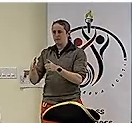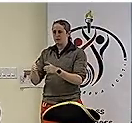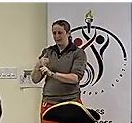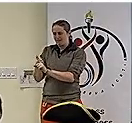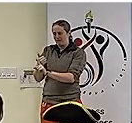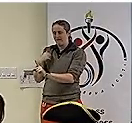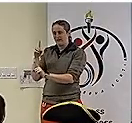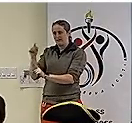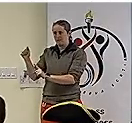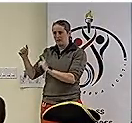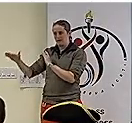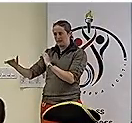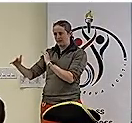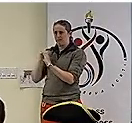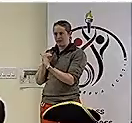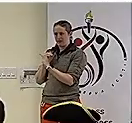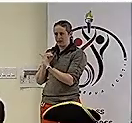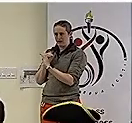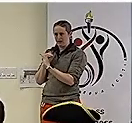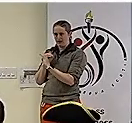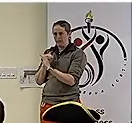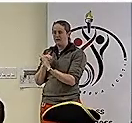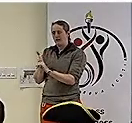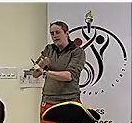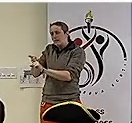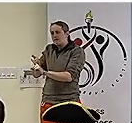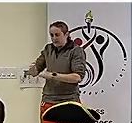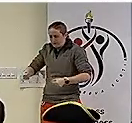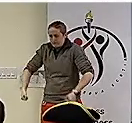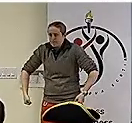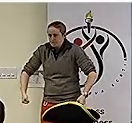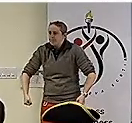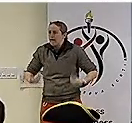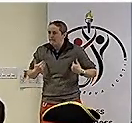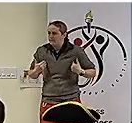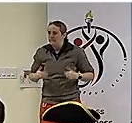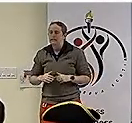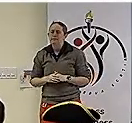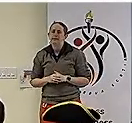disability who also uses crutches. He said